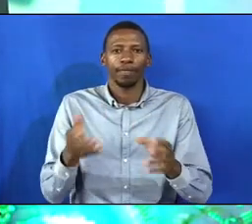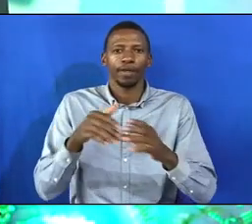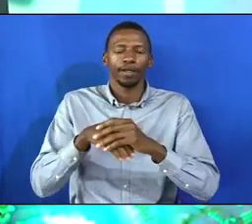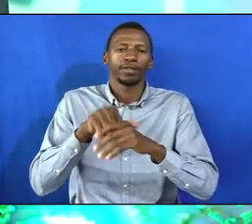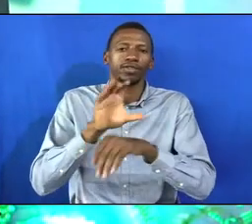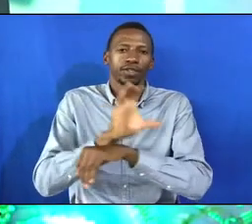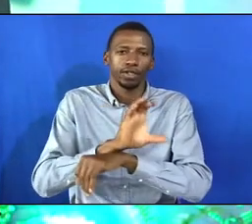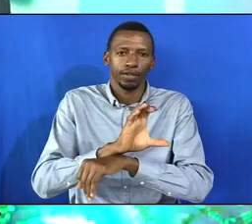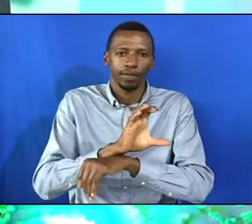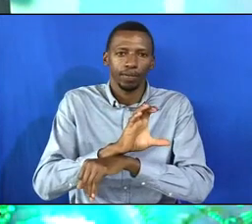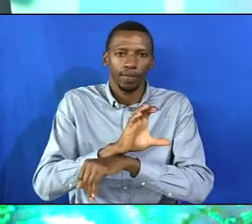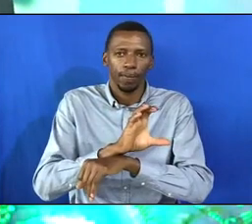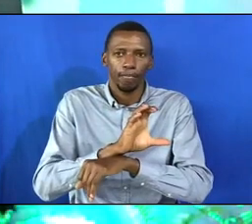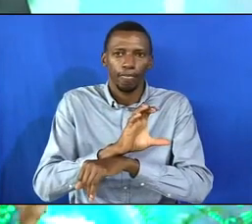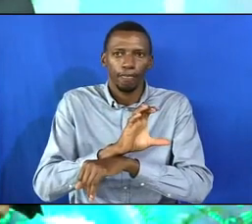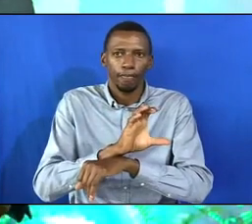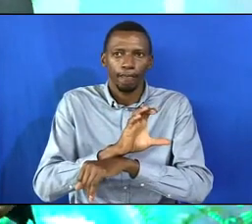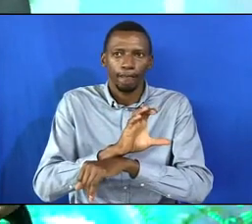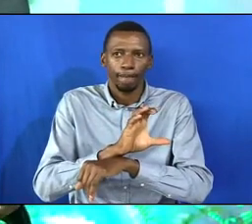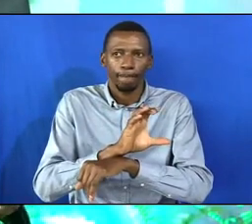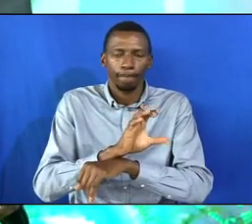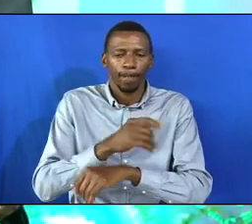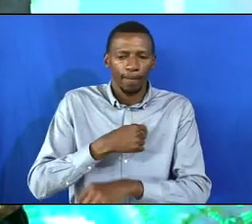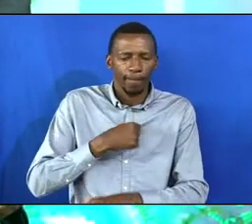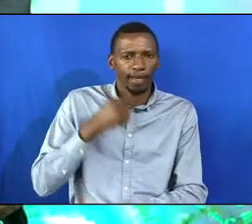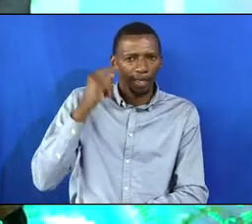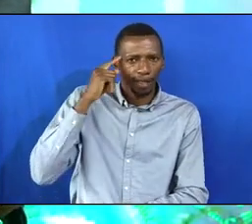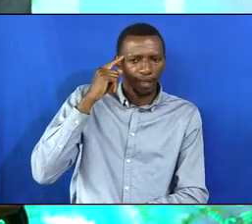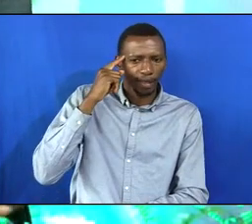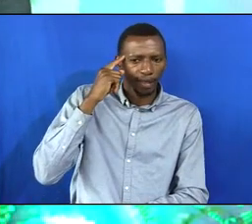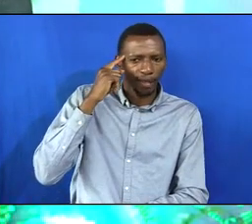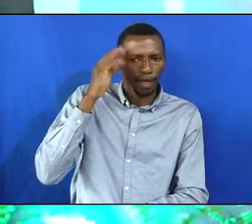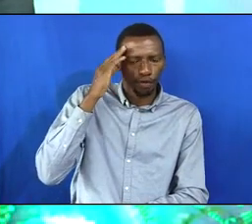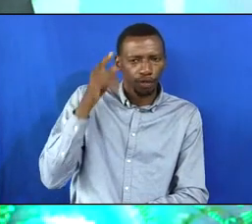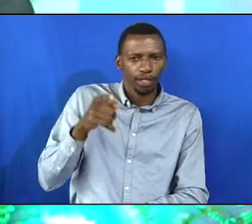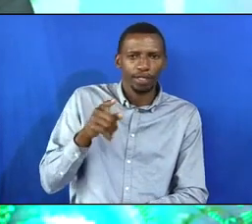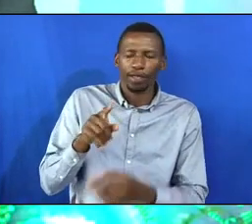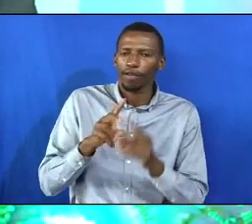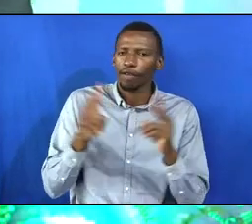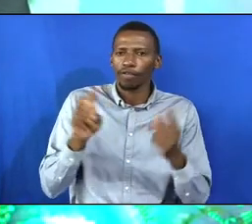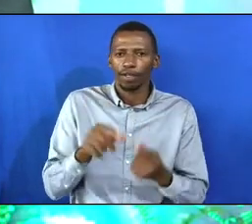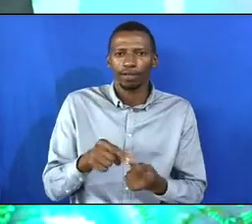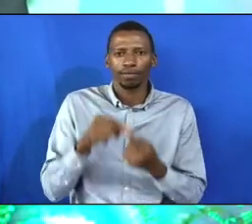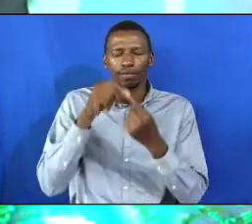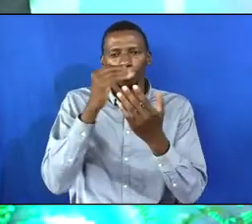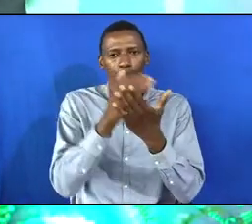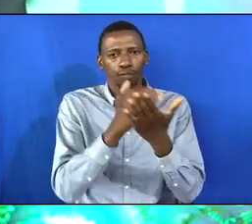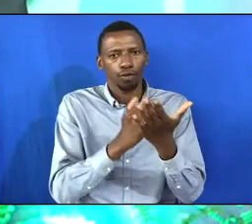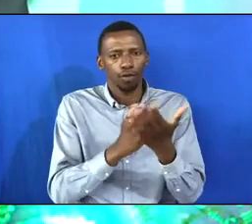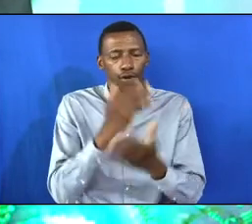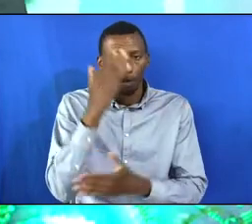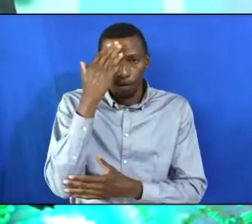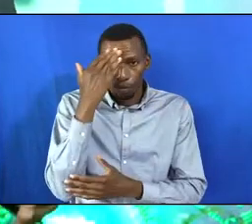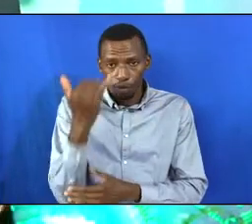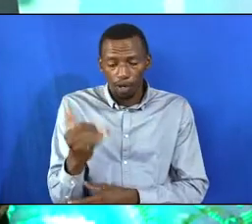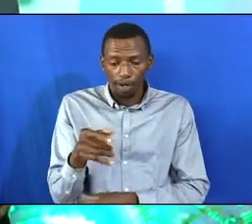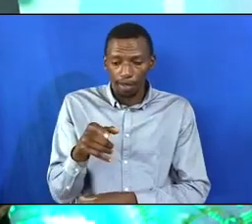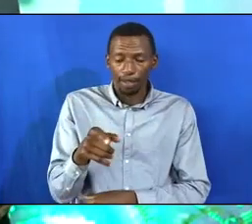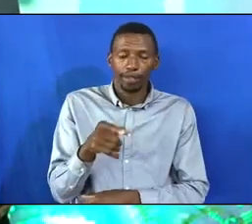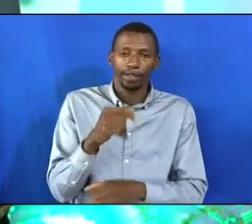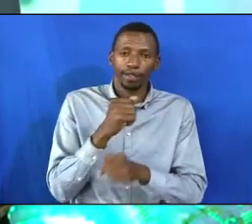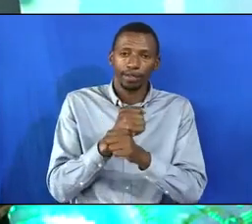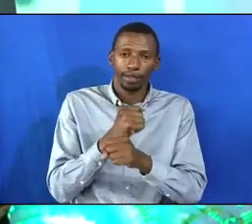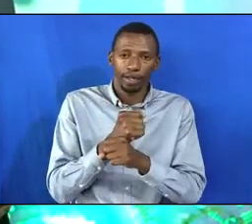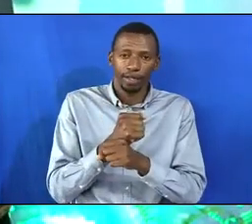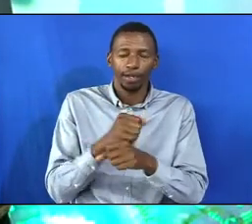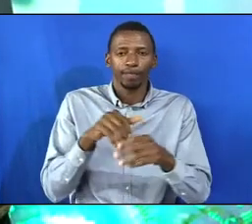And I consider it a very special program because it is done in the spirit